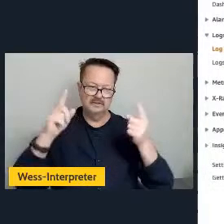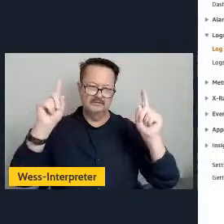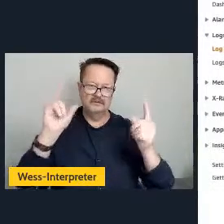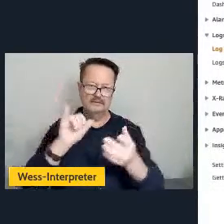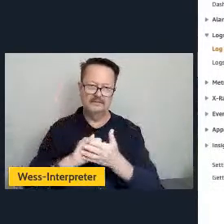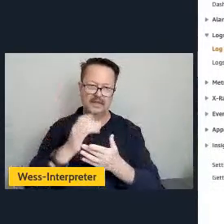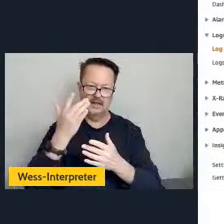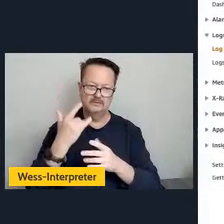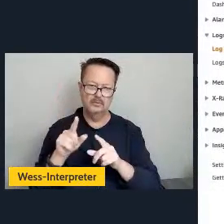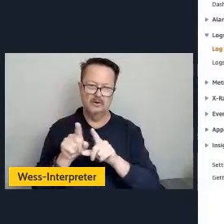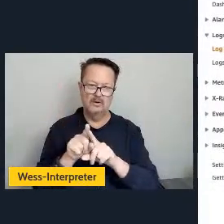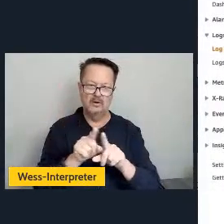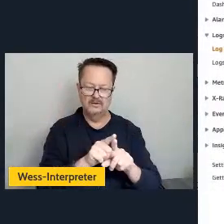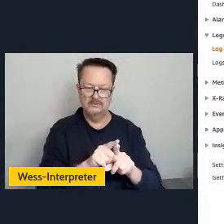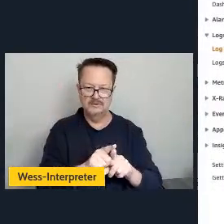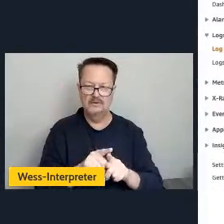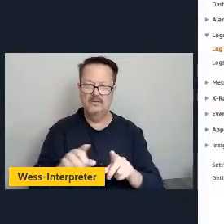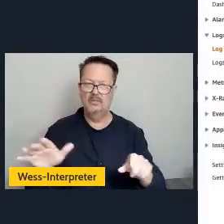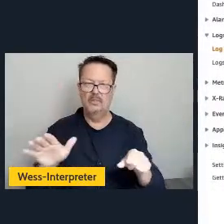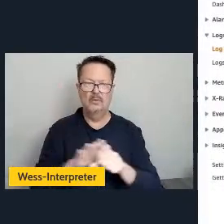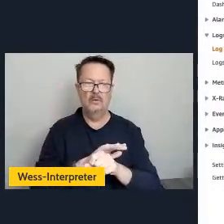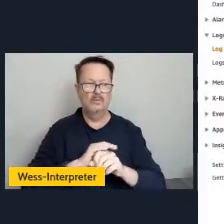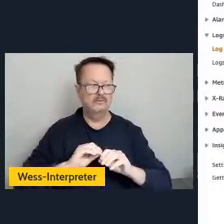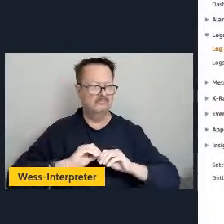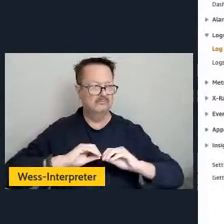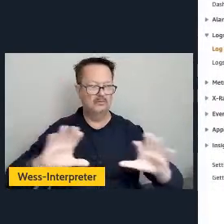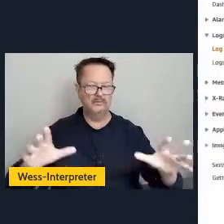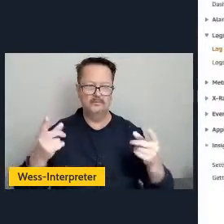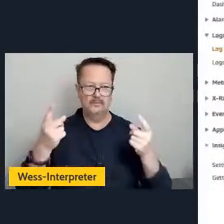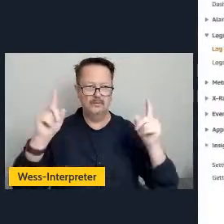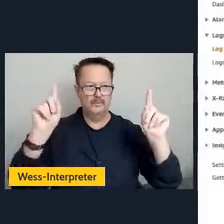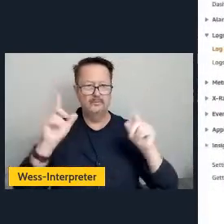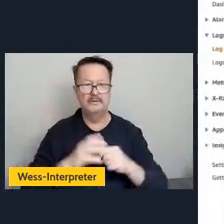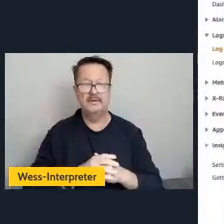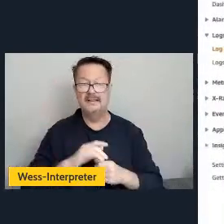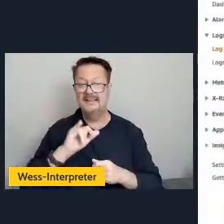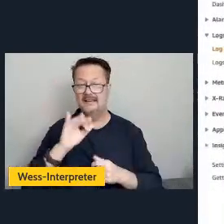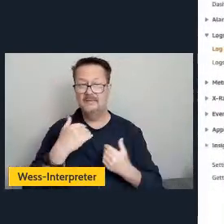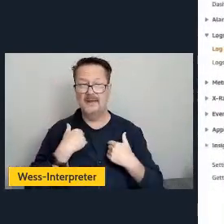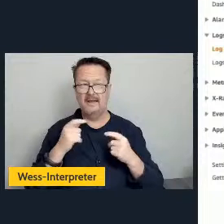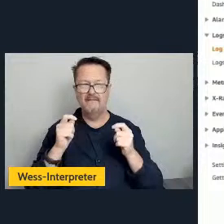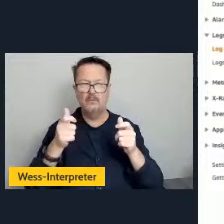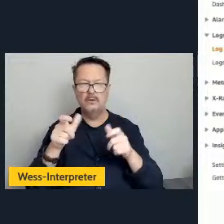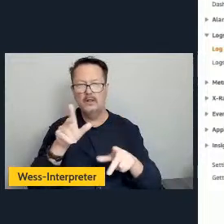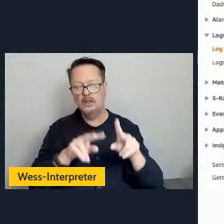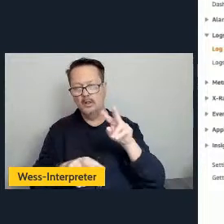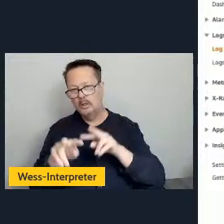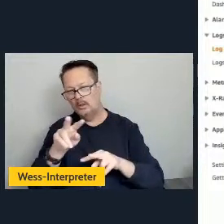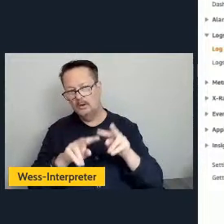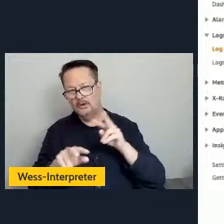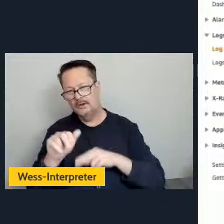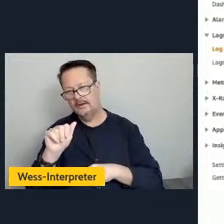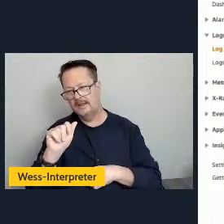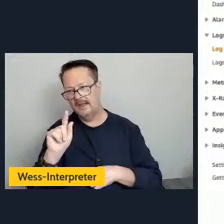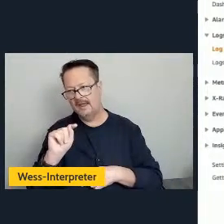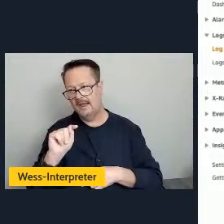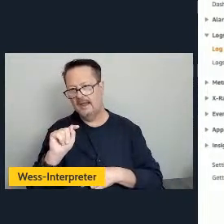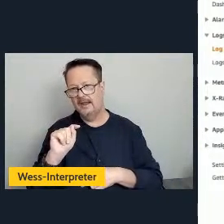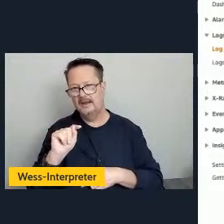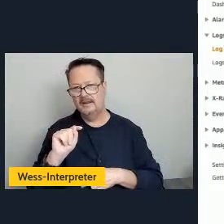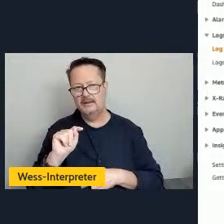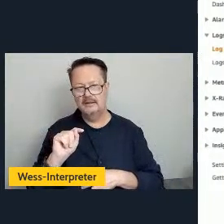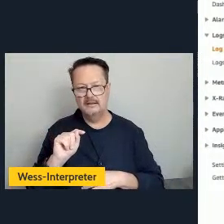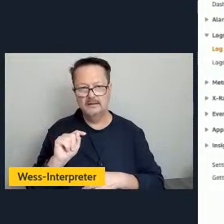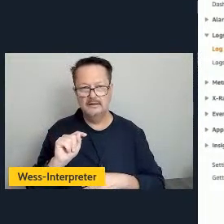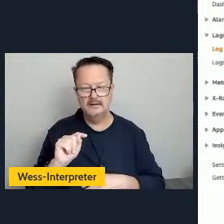why also the whole deployment went through. If we have a quick look at the log group